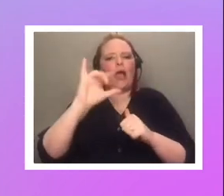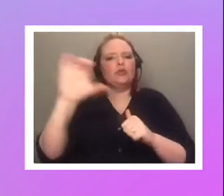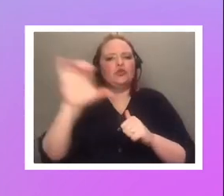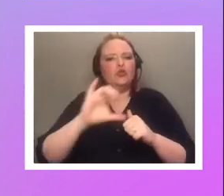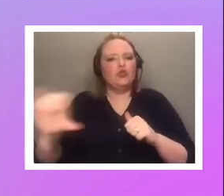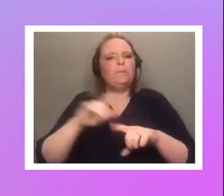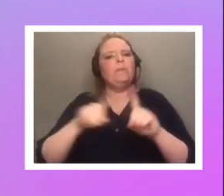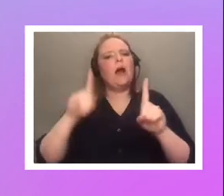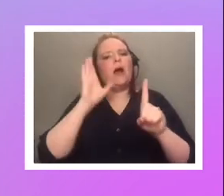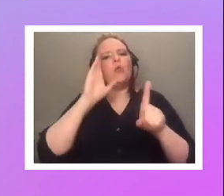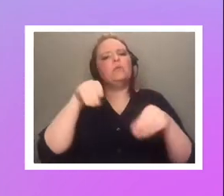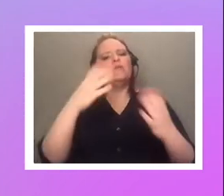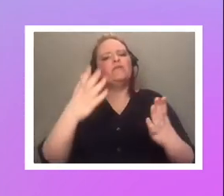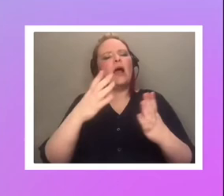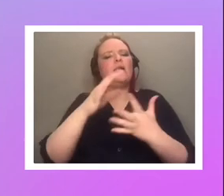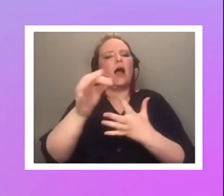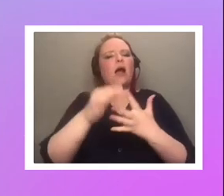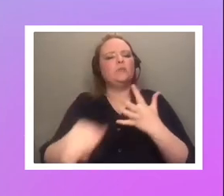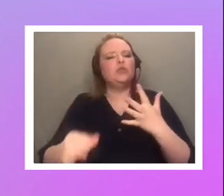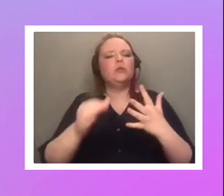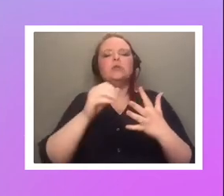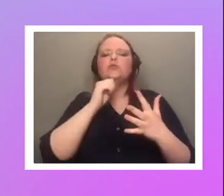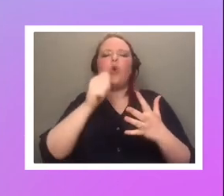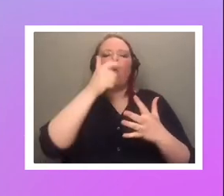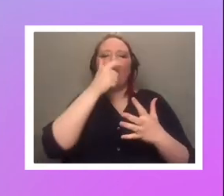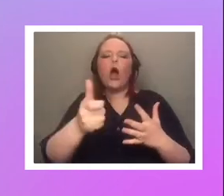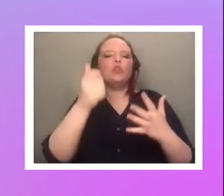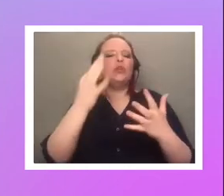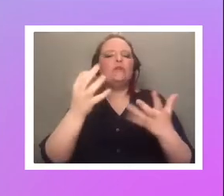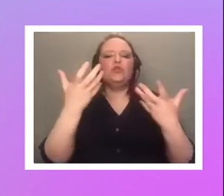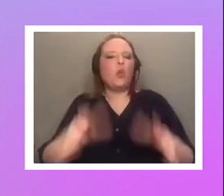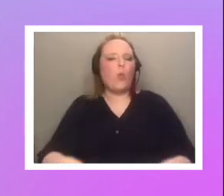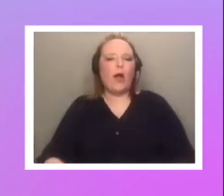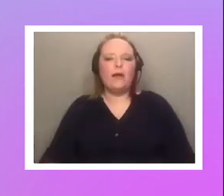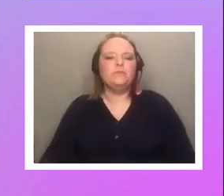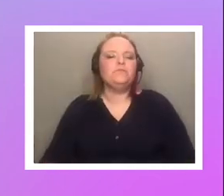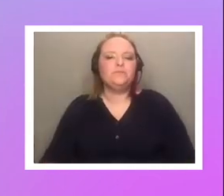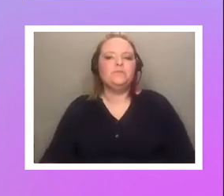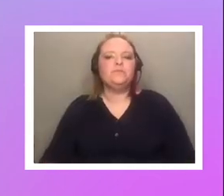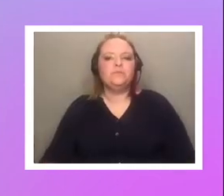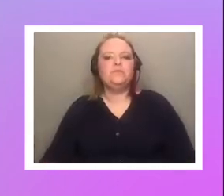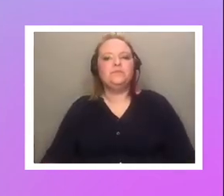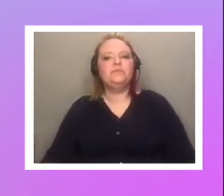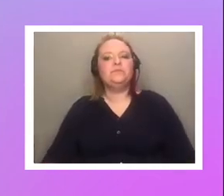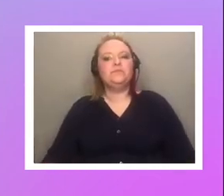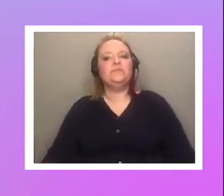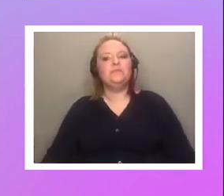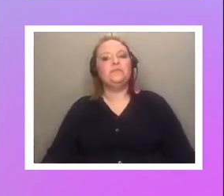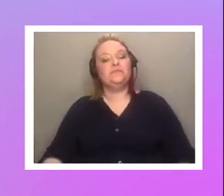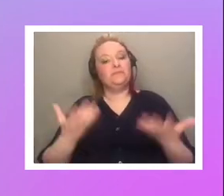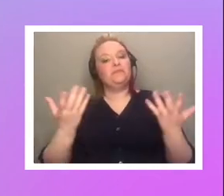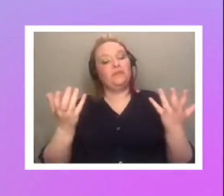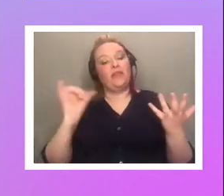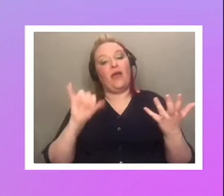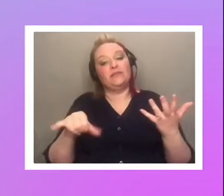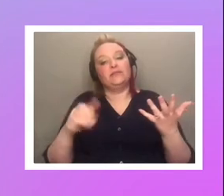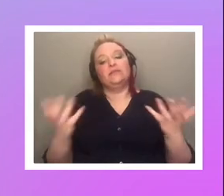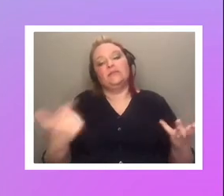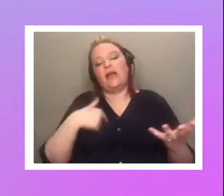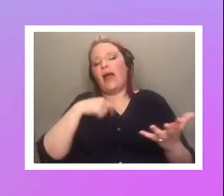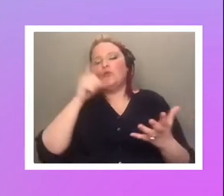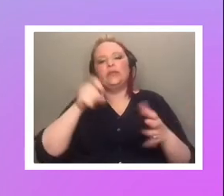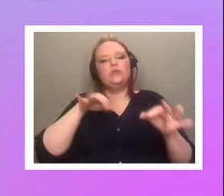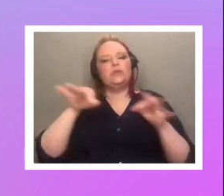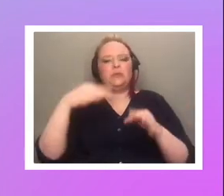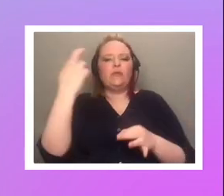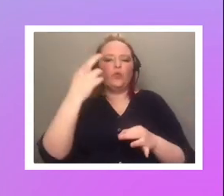the option to not watch them if you don't want to, because that's, well, I don't need to explain why, you